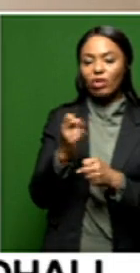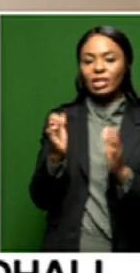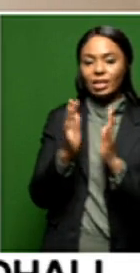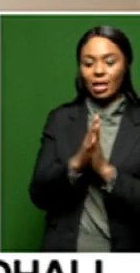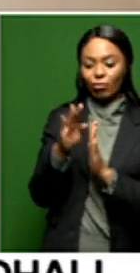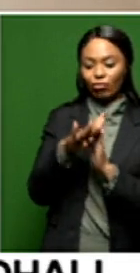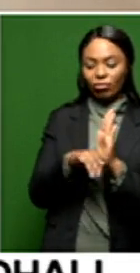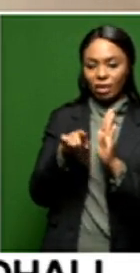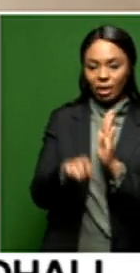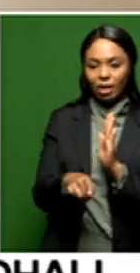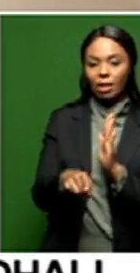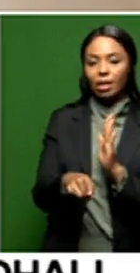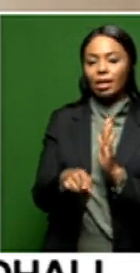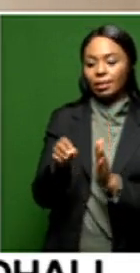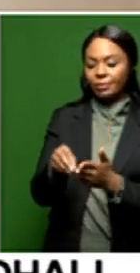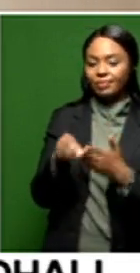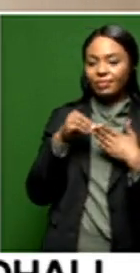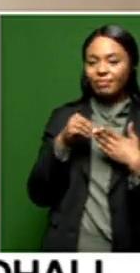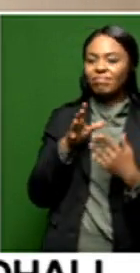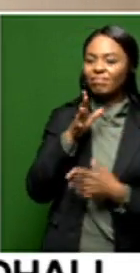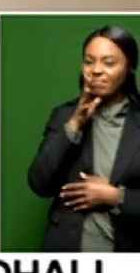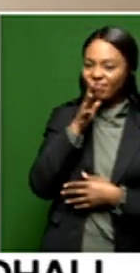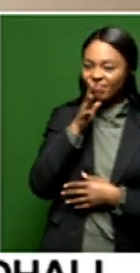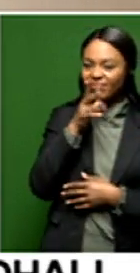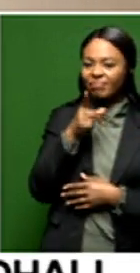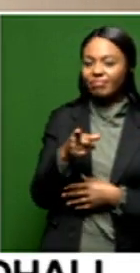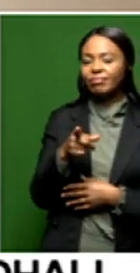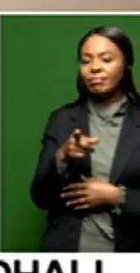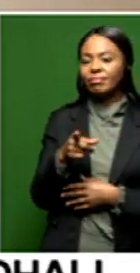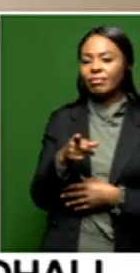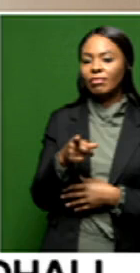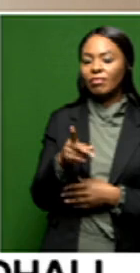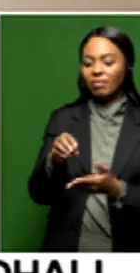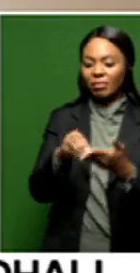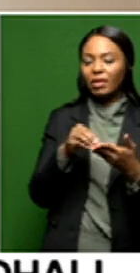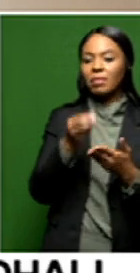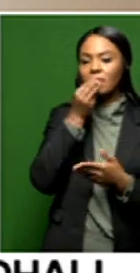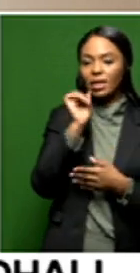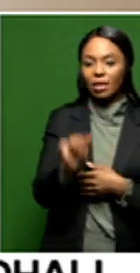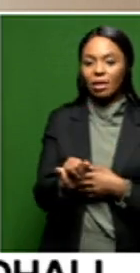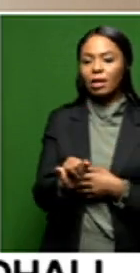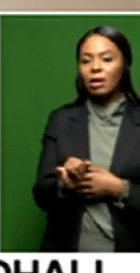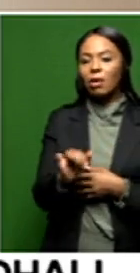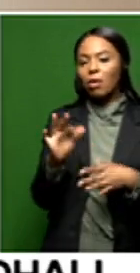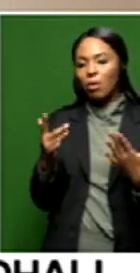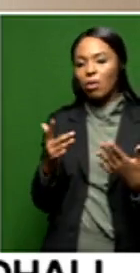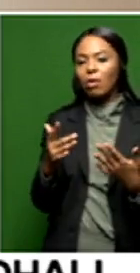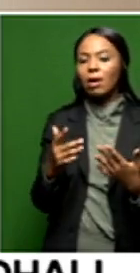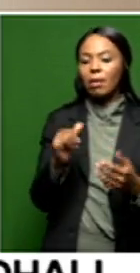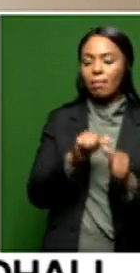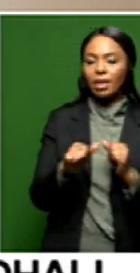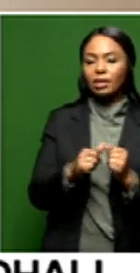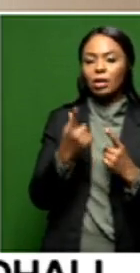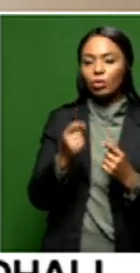approach where they don't bring in multi-vendors and other restaurants and kitchens. Right. What they do is they curate the whole space